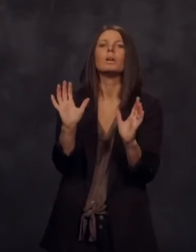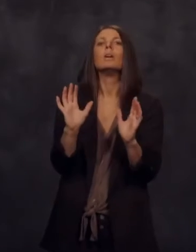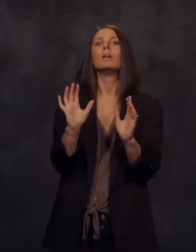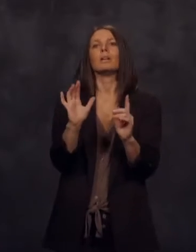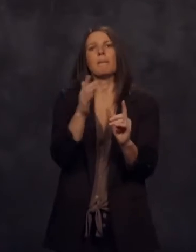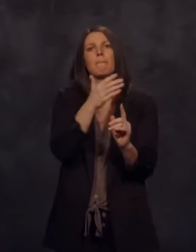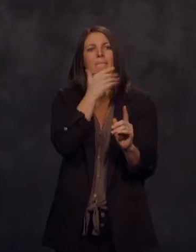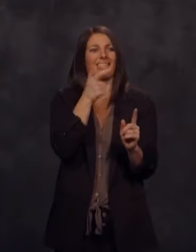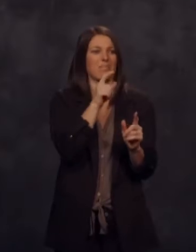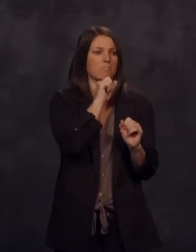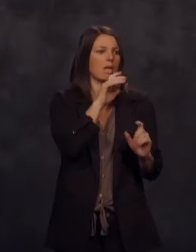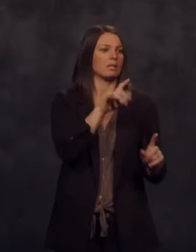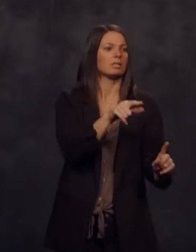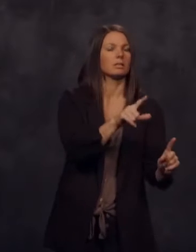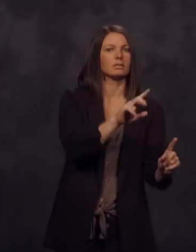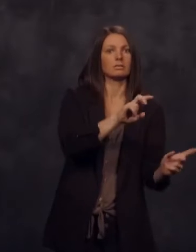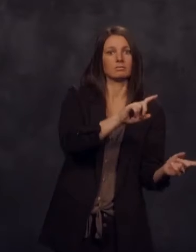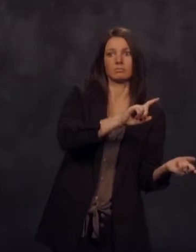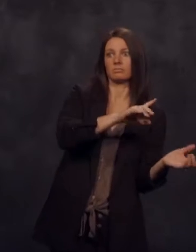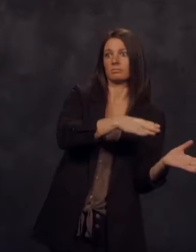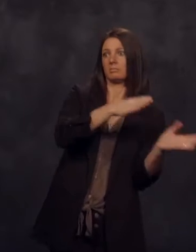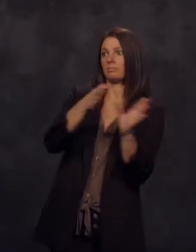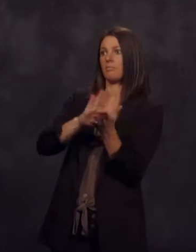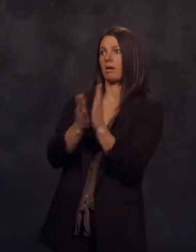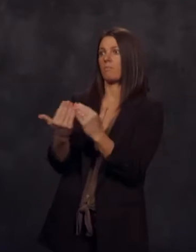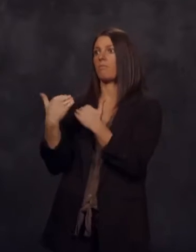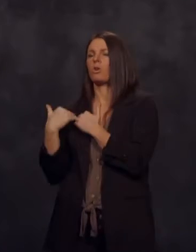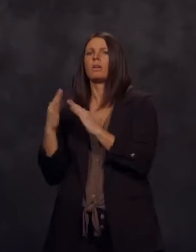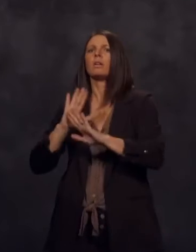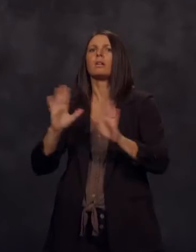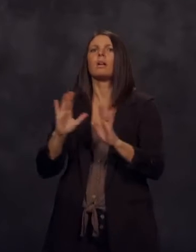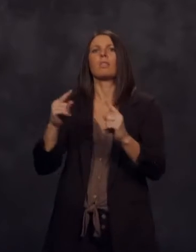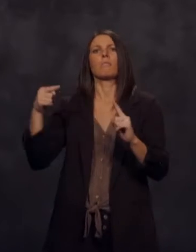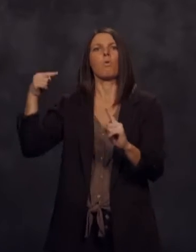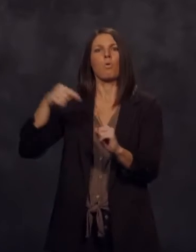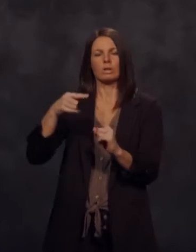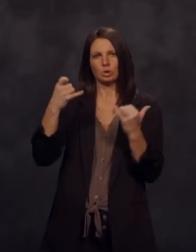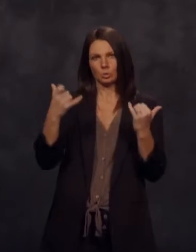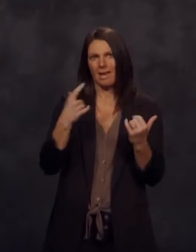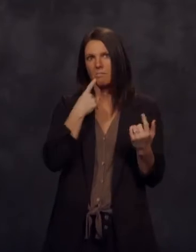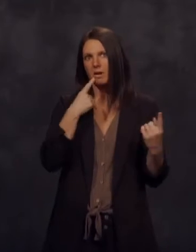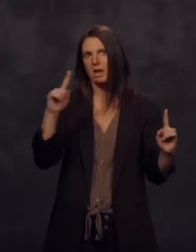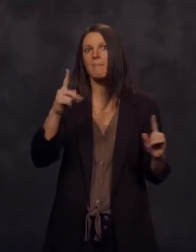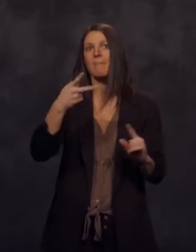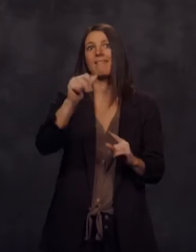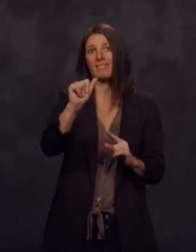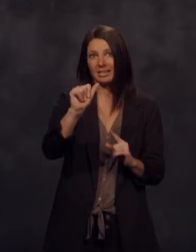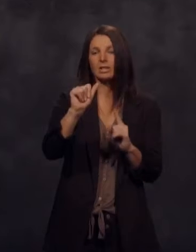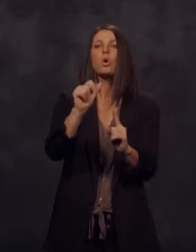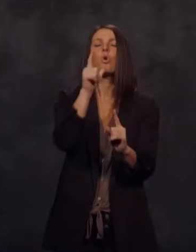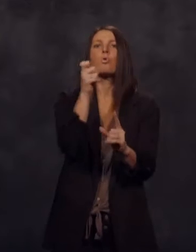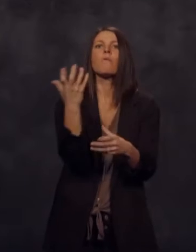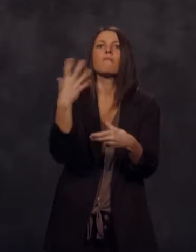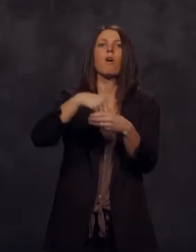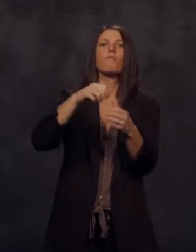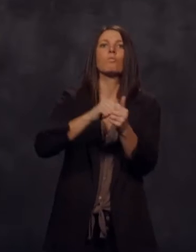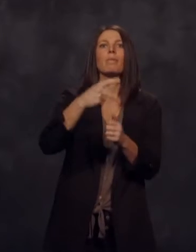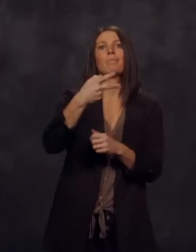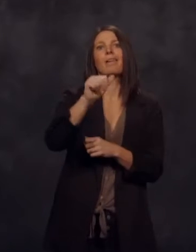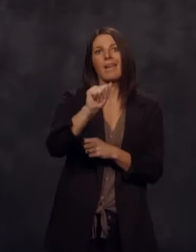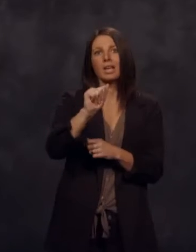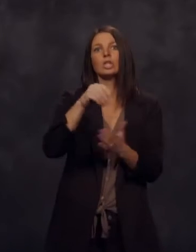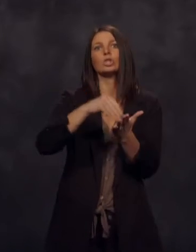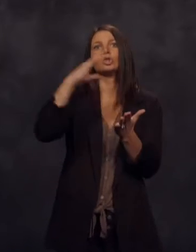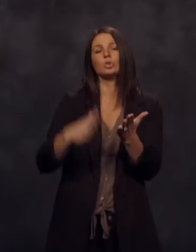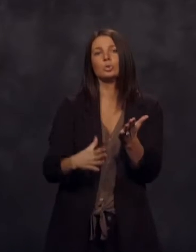be a blessing and turn it into just another burden. So that's why today I am announcing that Pennsylvanians who participate in the Pennsylvania